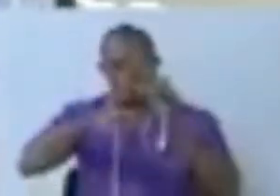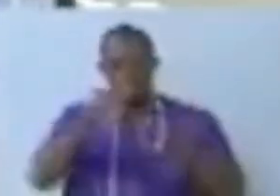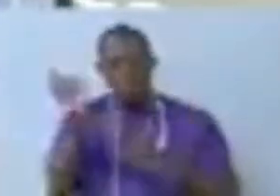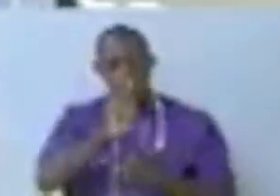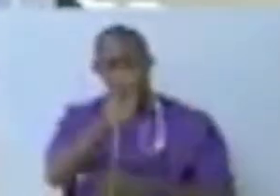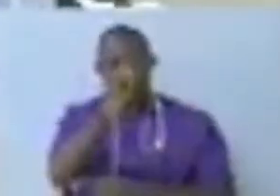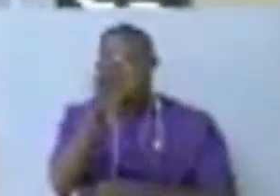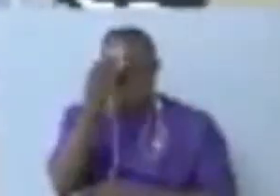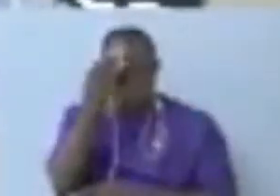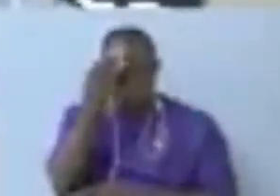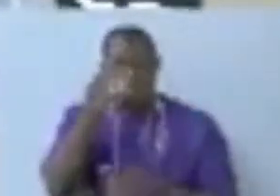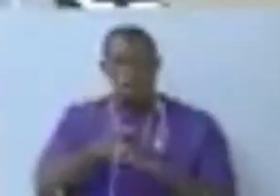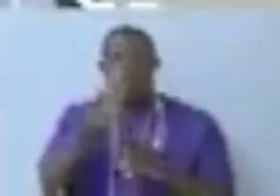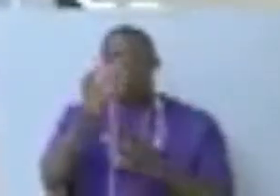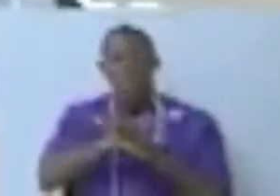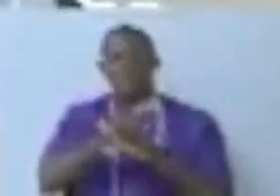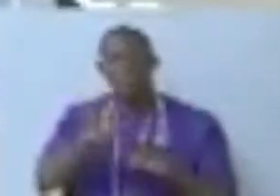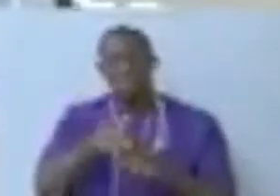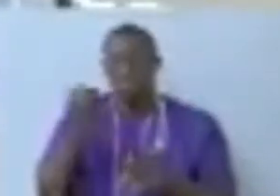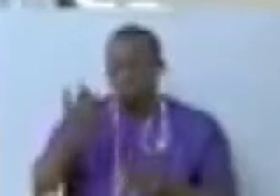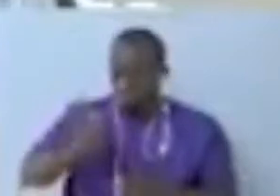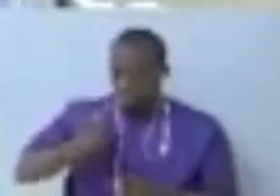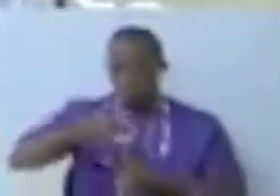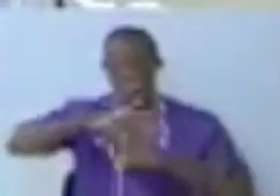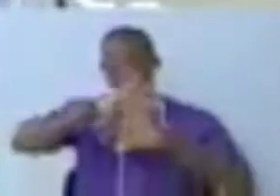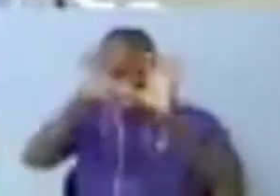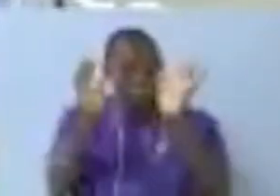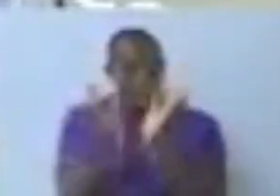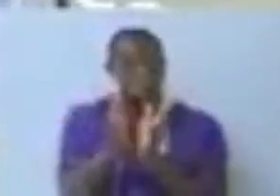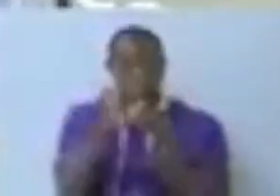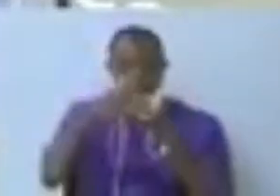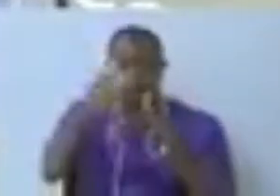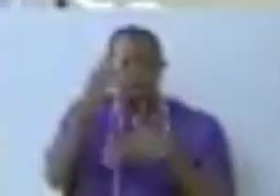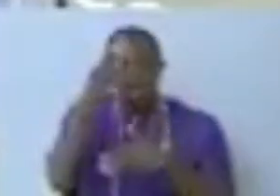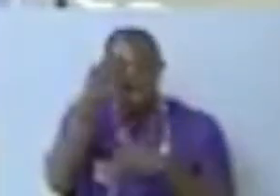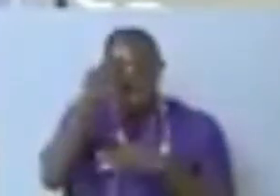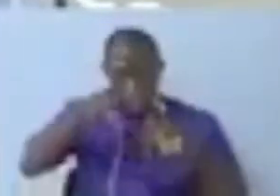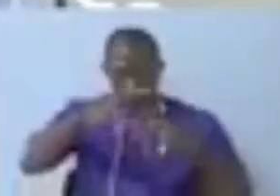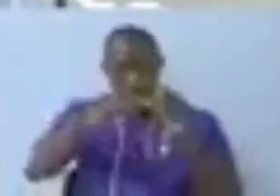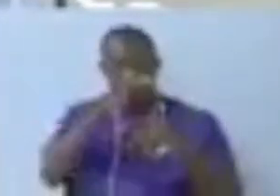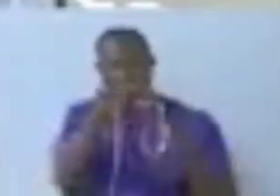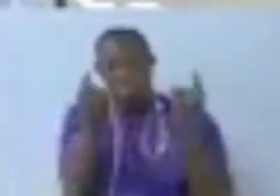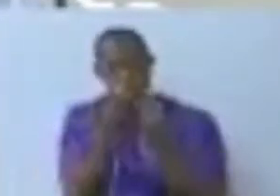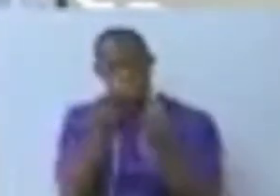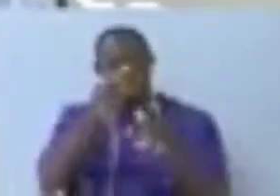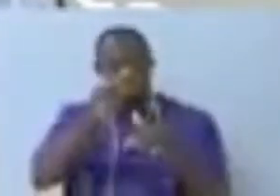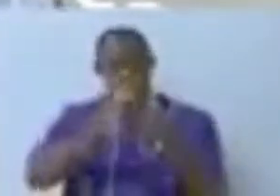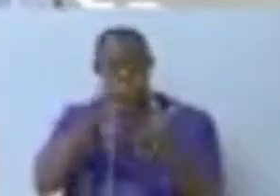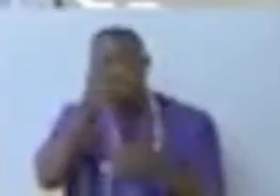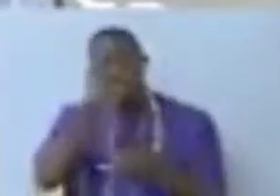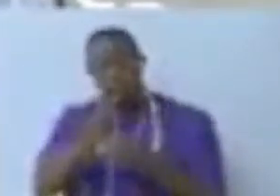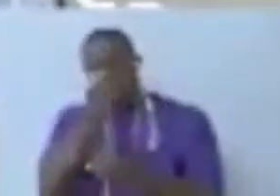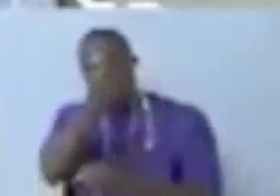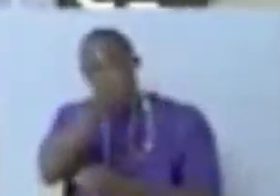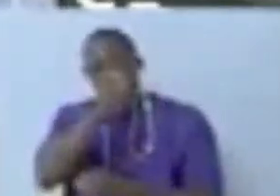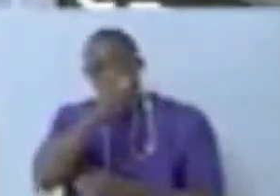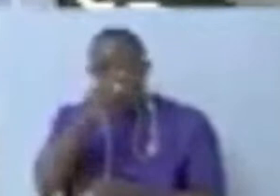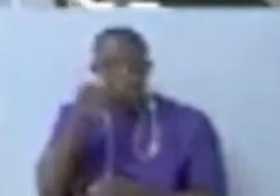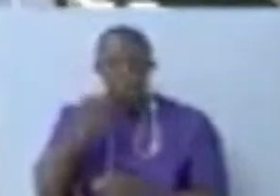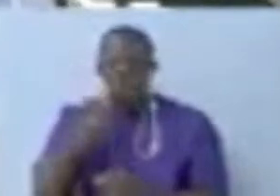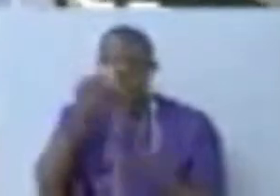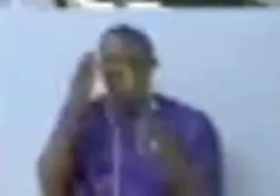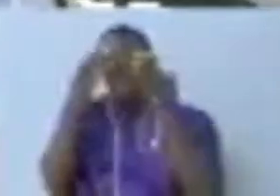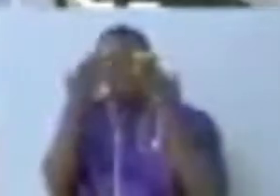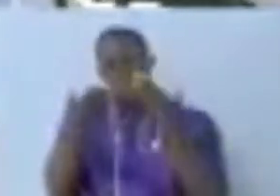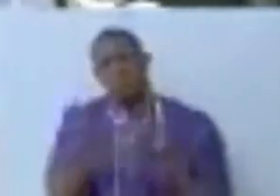what you know, it was public or it was secret. Kasuji ninkibaro langa menso anita fanna load laka ibe pala ibe makamodo